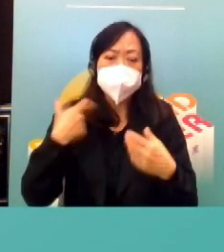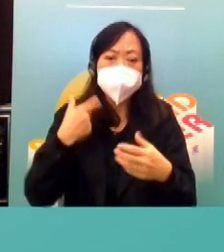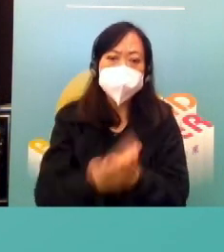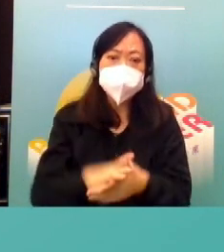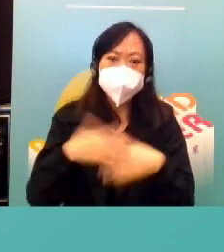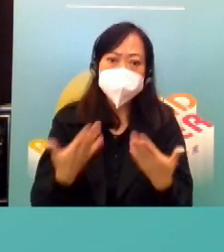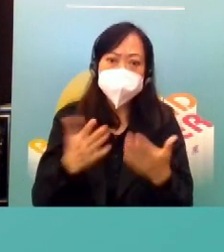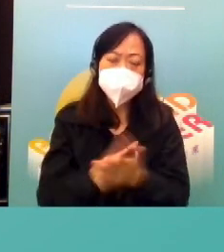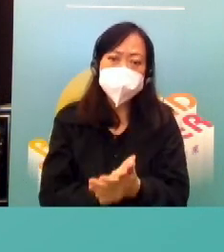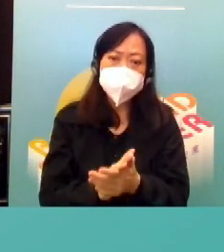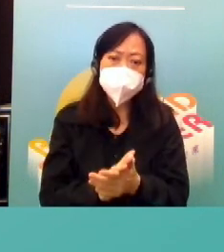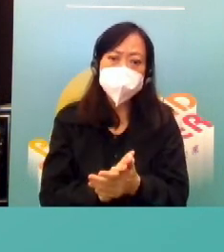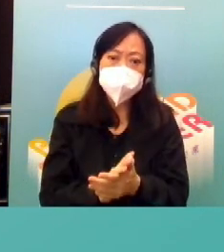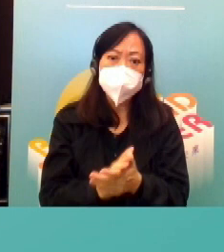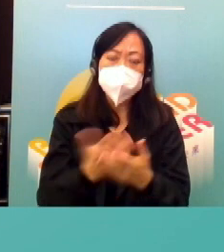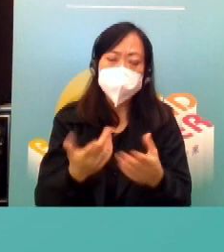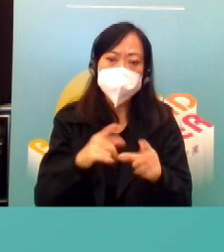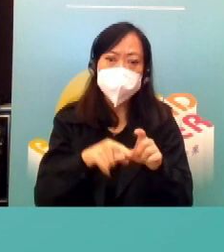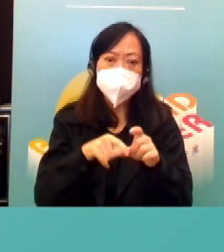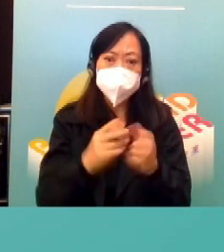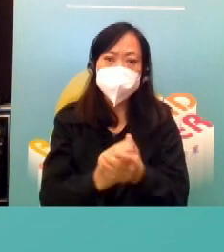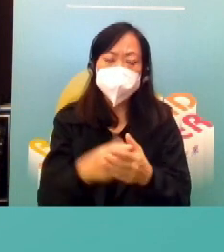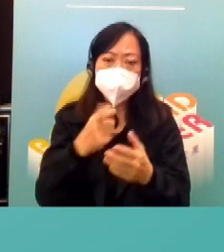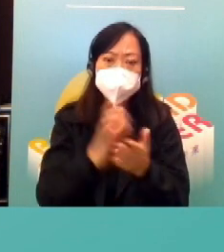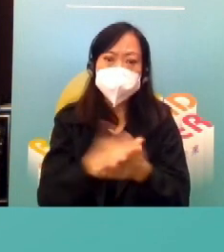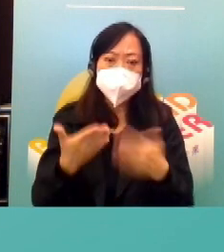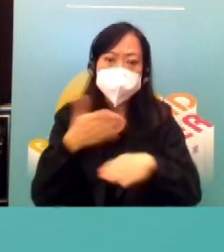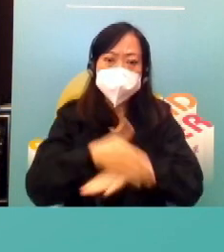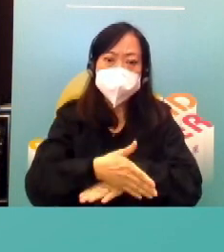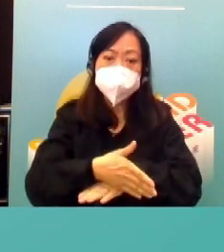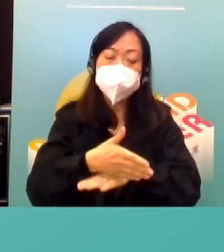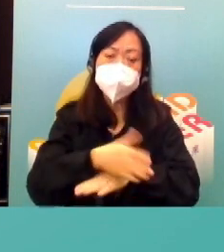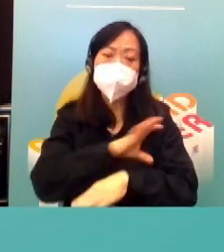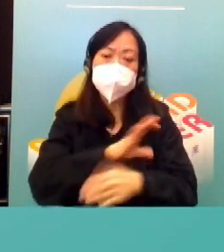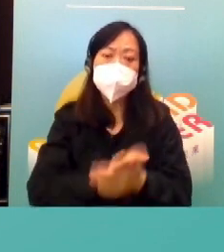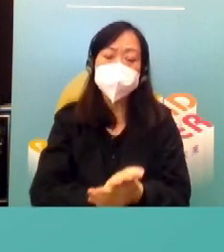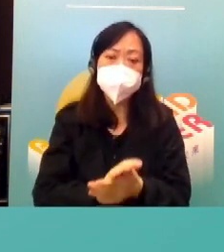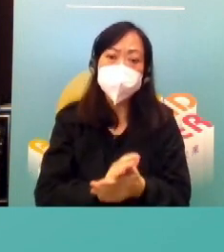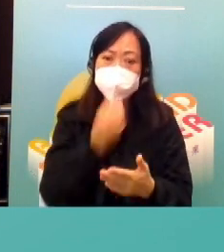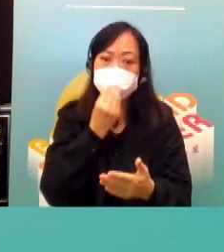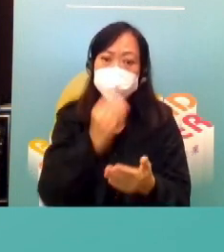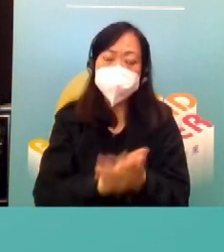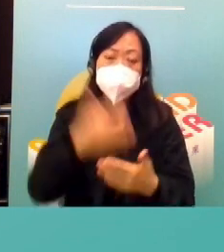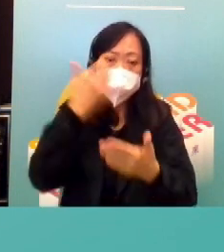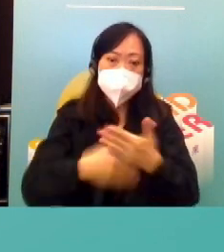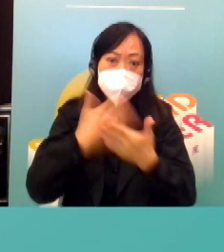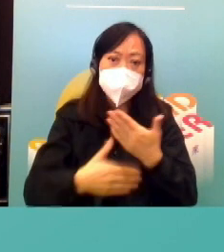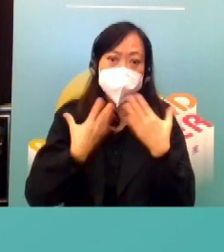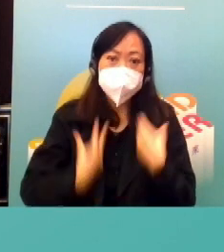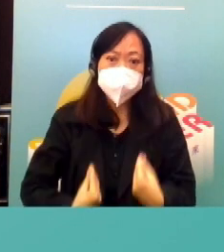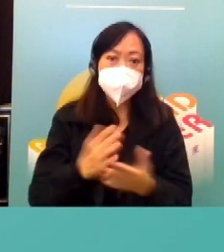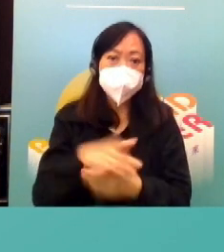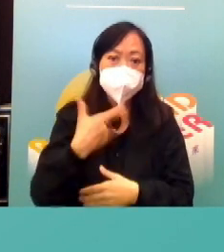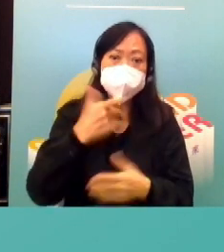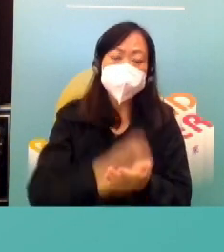scale up the benefits and scale up and also lower the cost, right? Because by by involving more partners, we